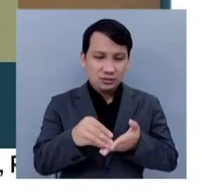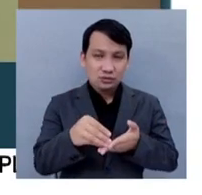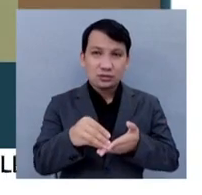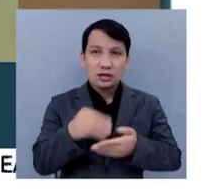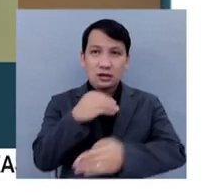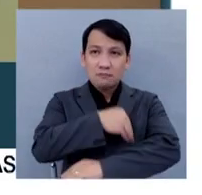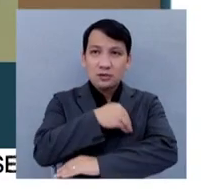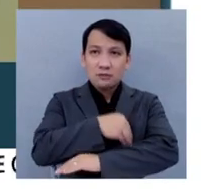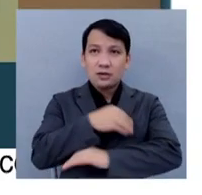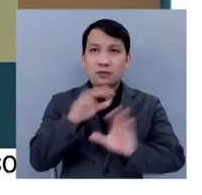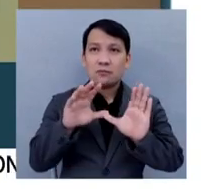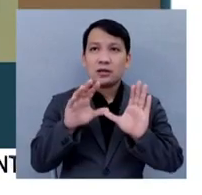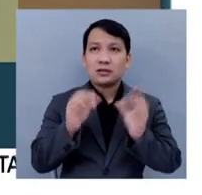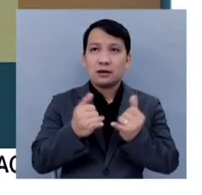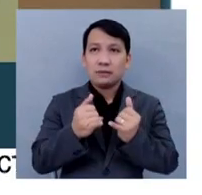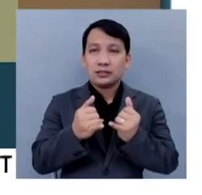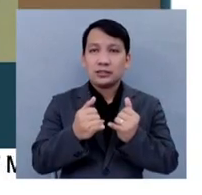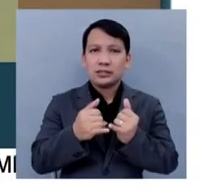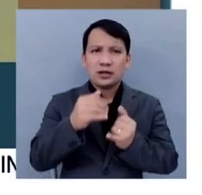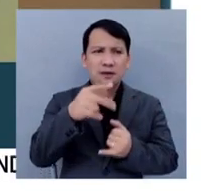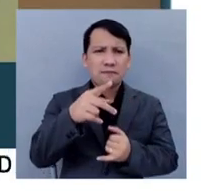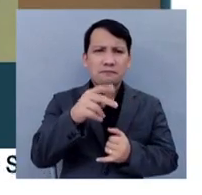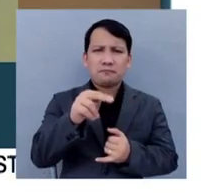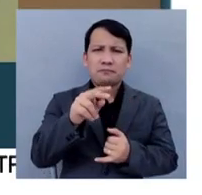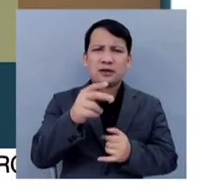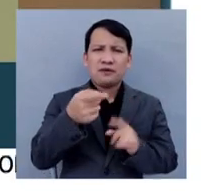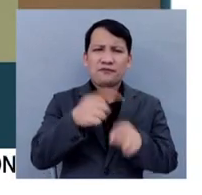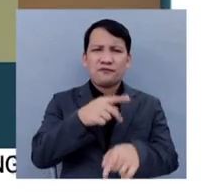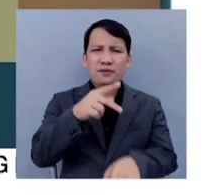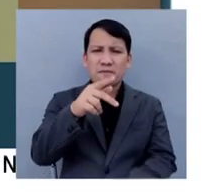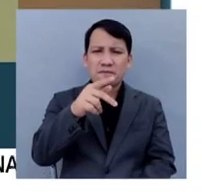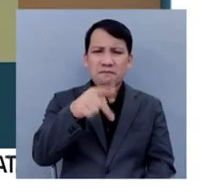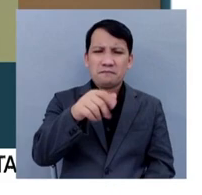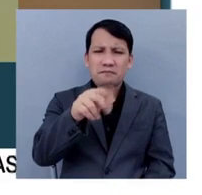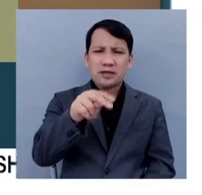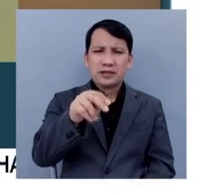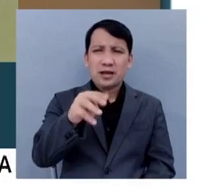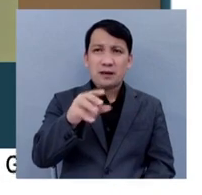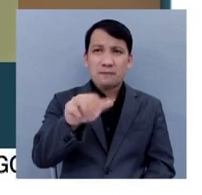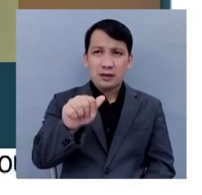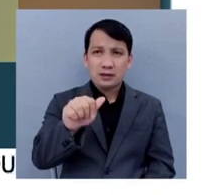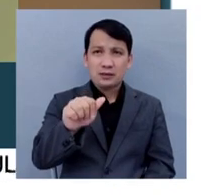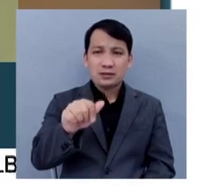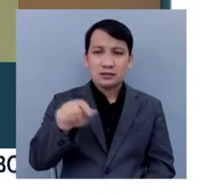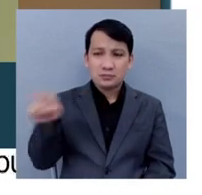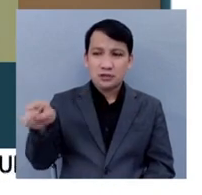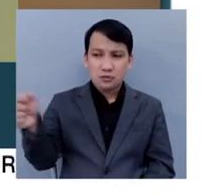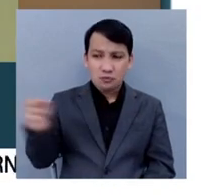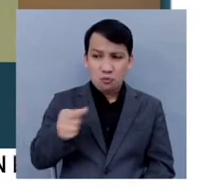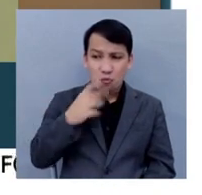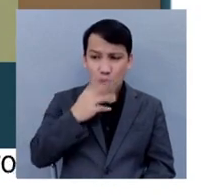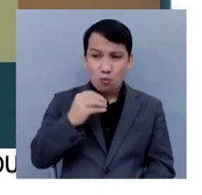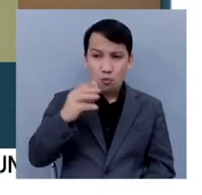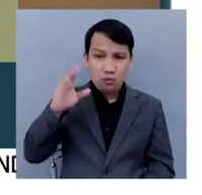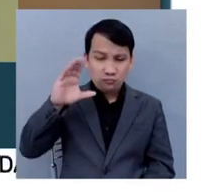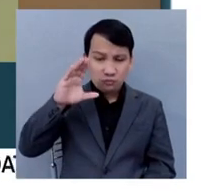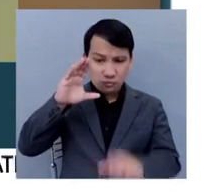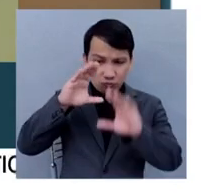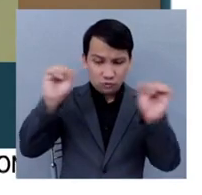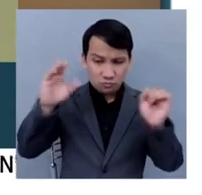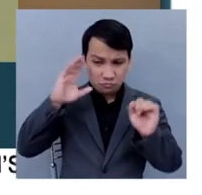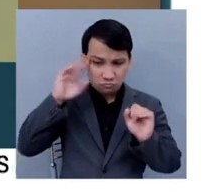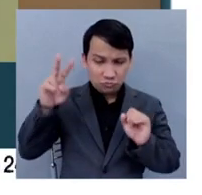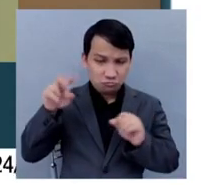company who's one of the beneficiaries of whom is Marcos Jr. And the Marcoses